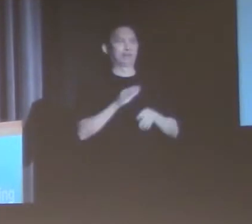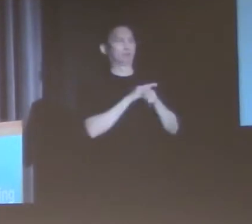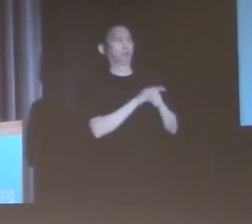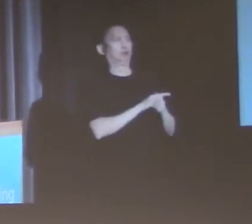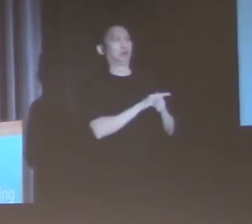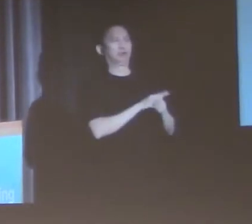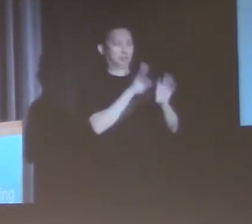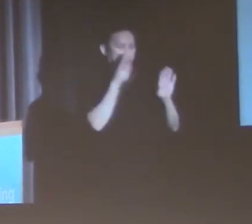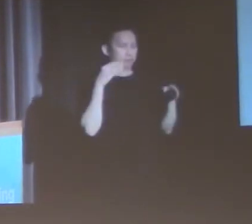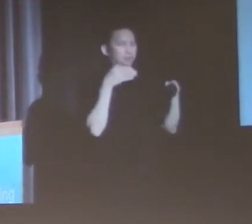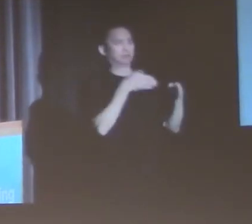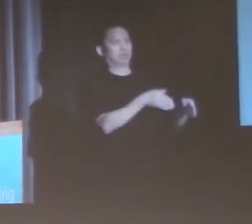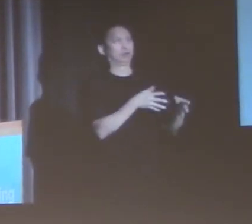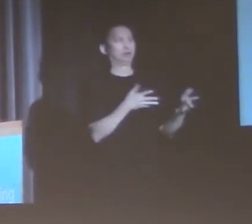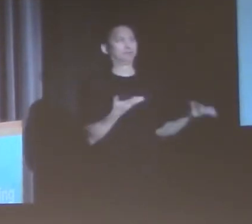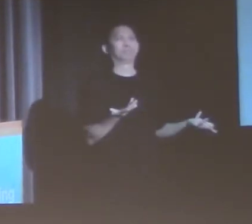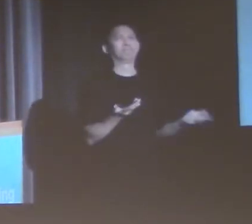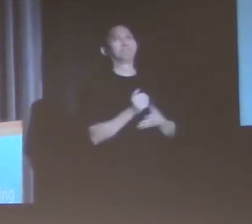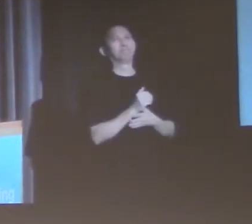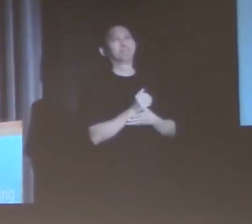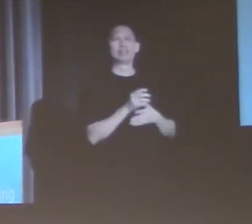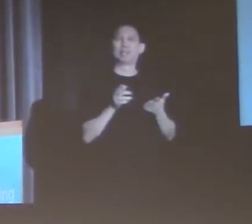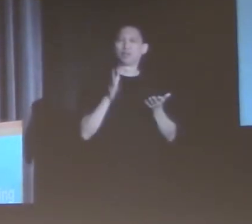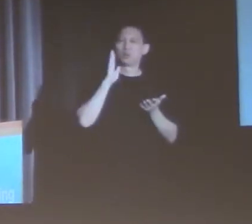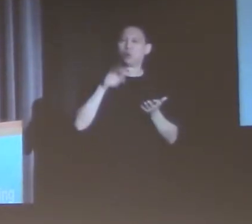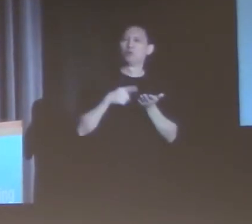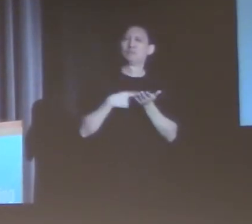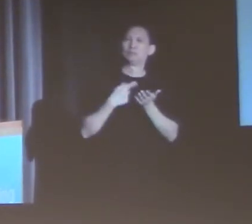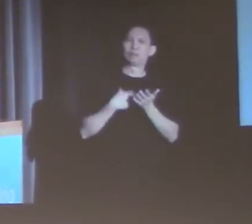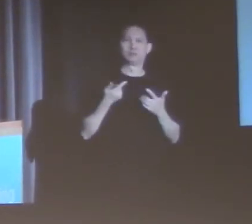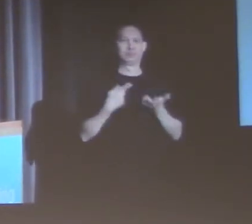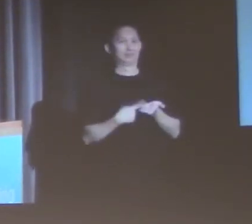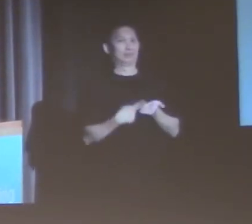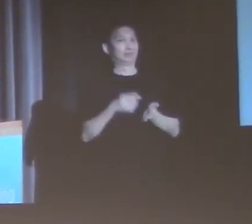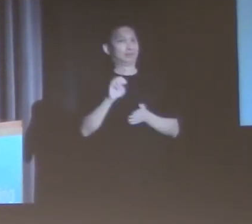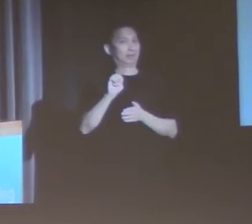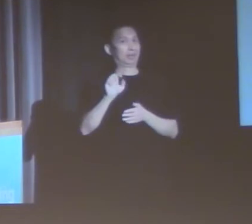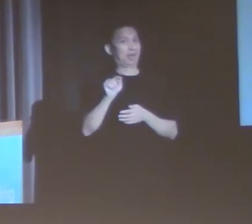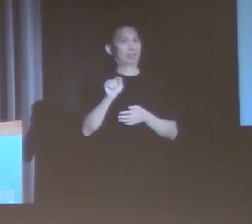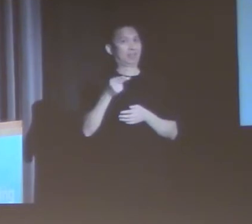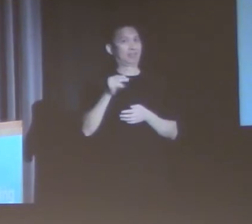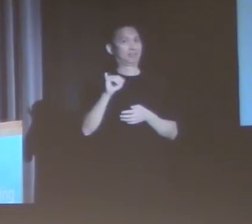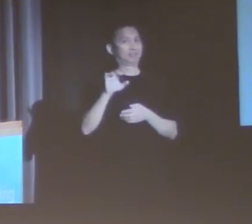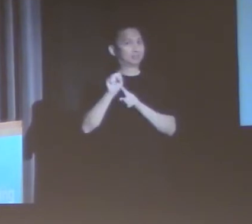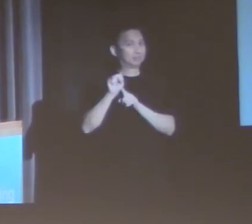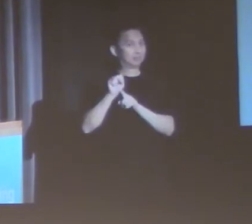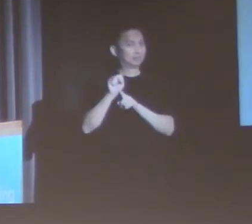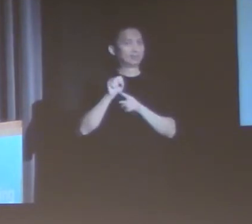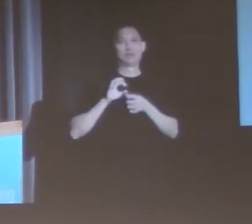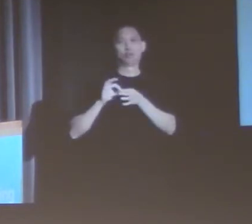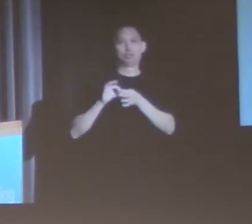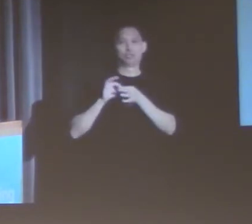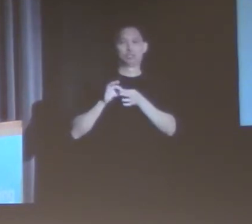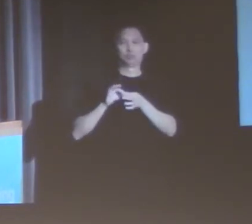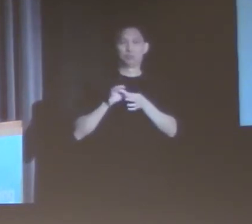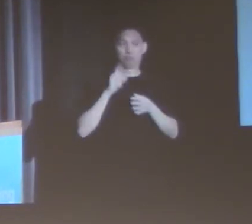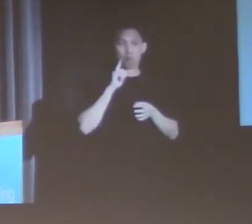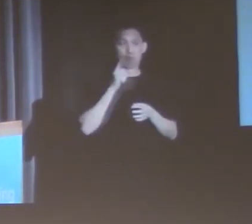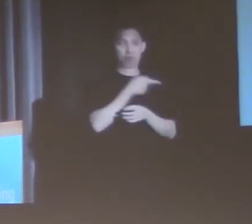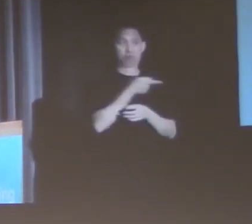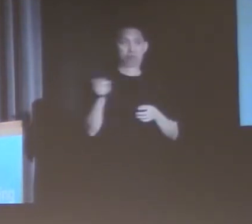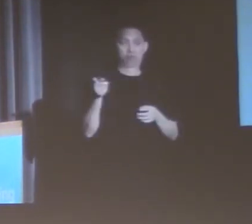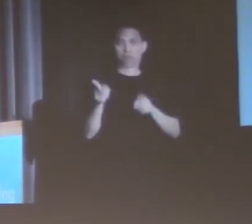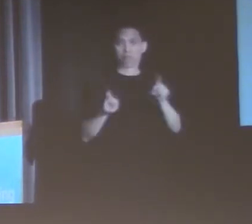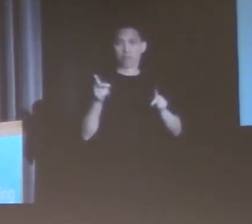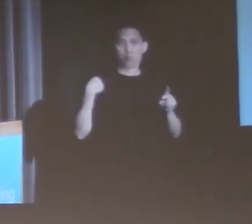centered in filmmaking nowadays, to think about ethics and to think about the relationship with the people we film. So I think it's